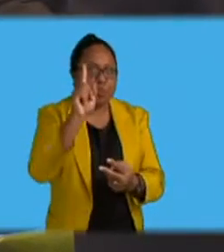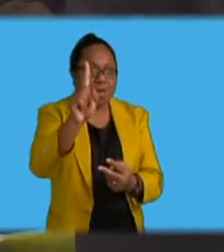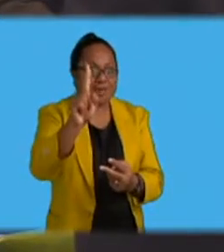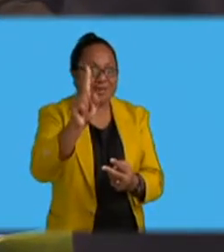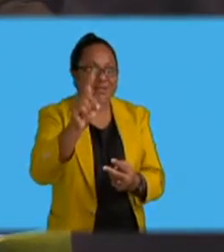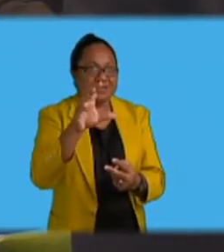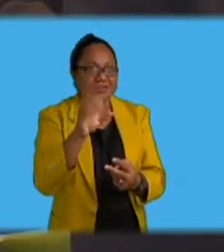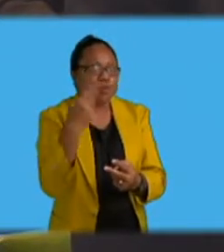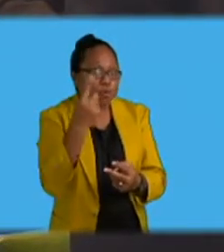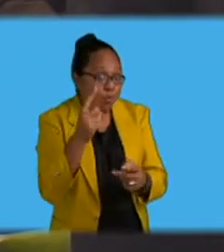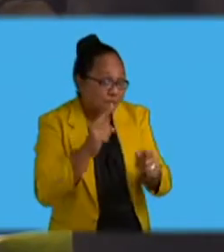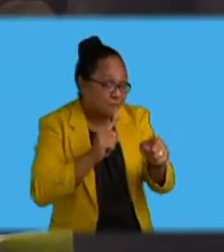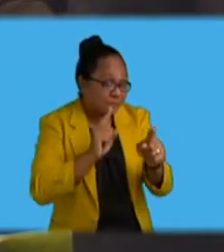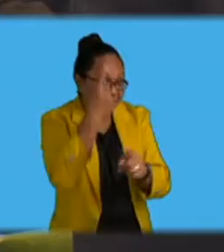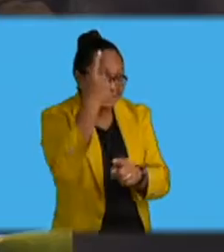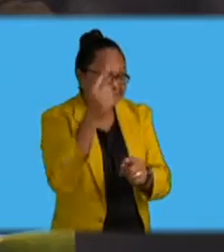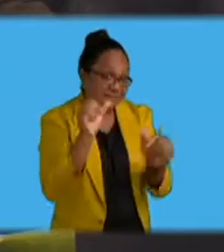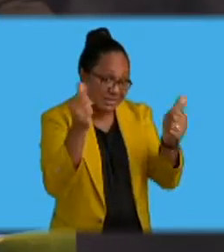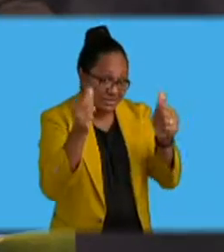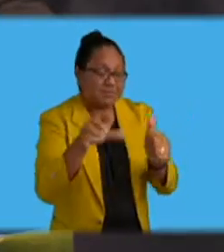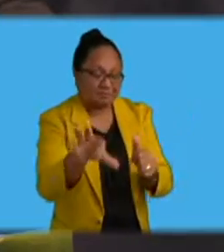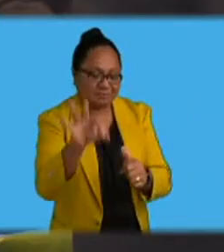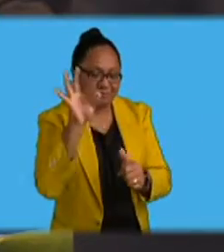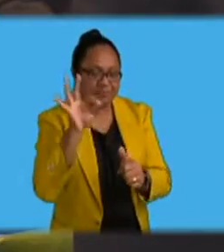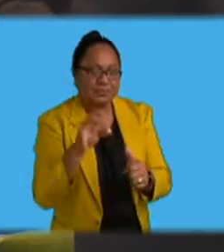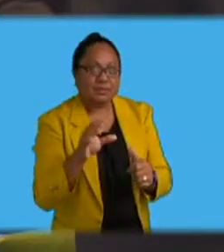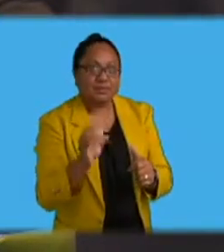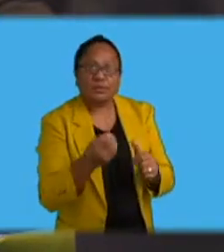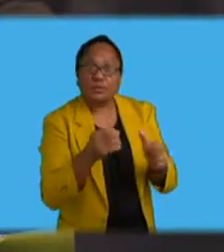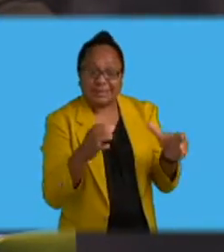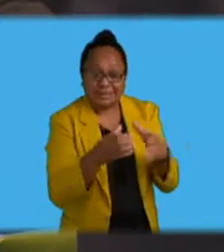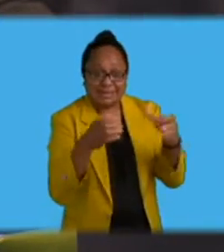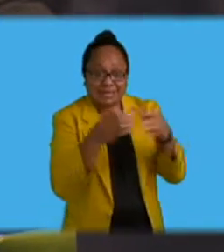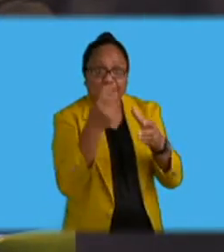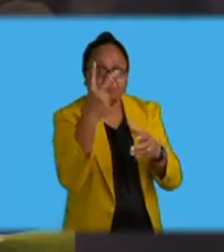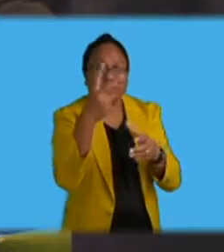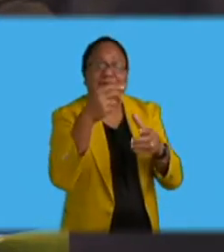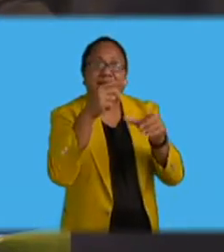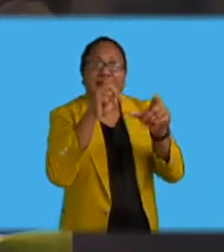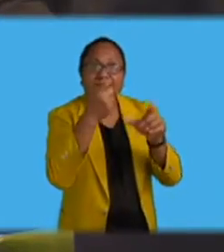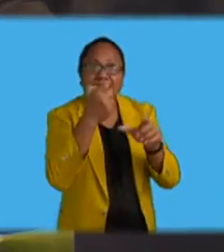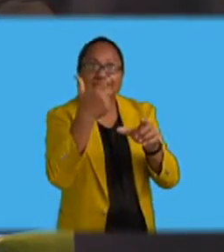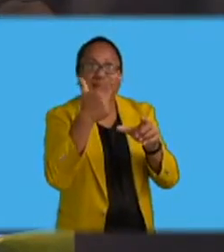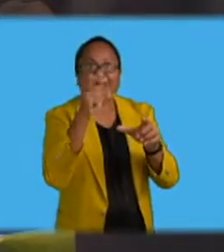category, level 2, where years 7 and 8 participated, as I said,